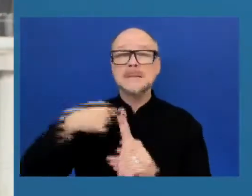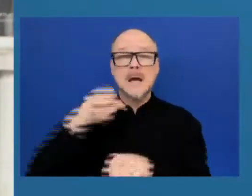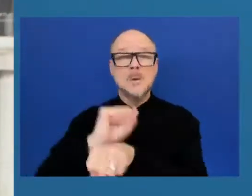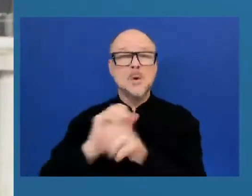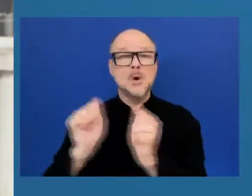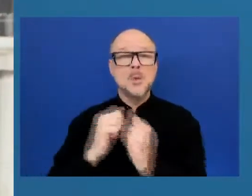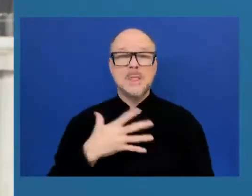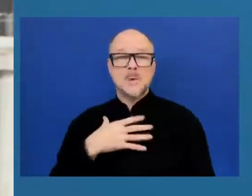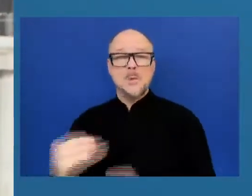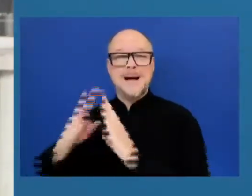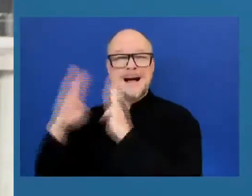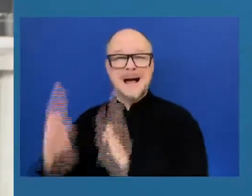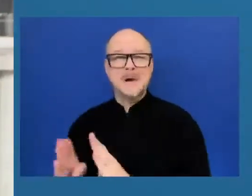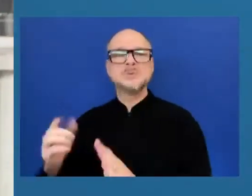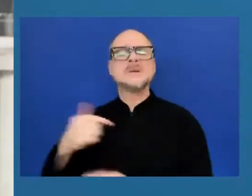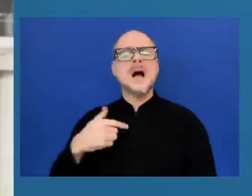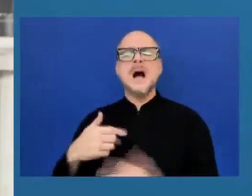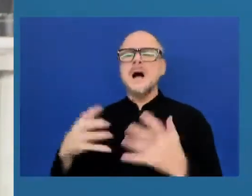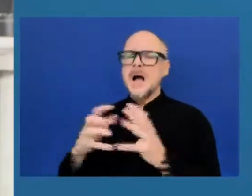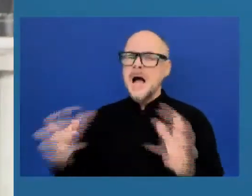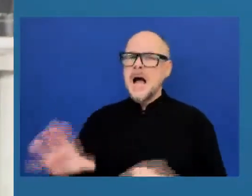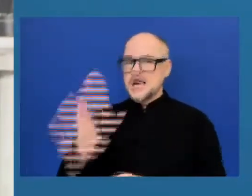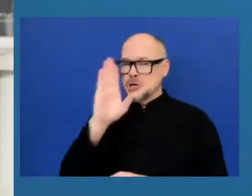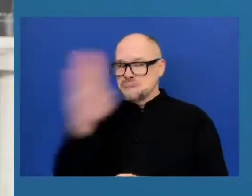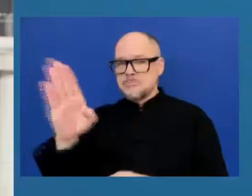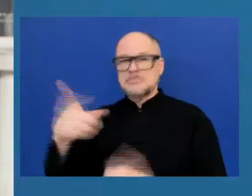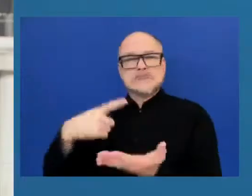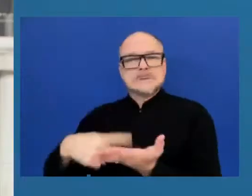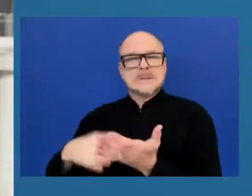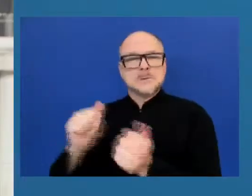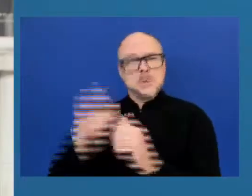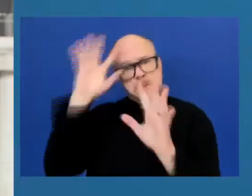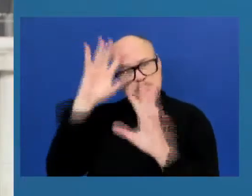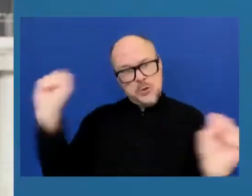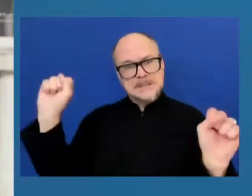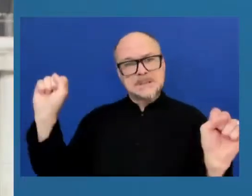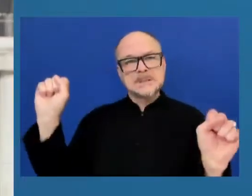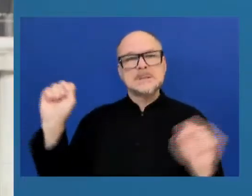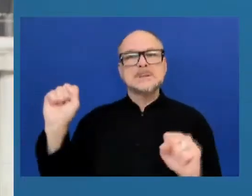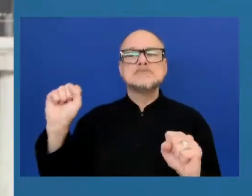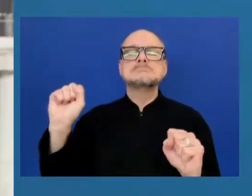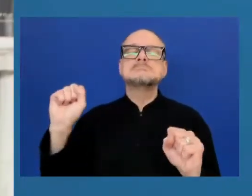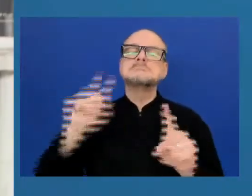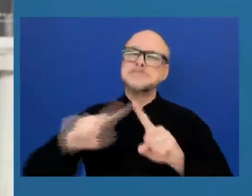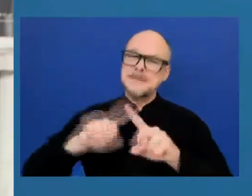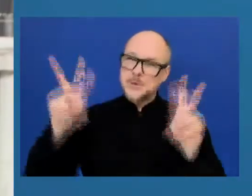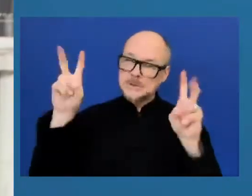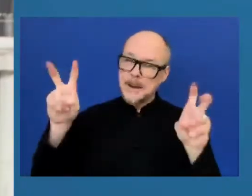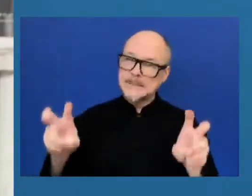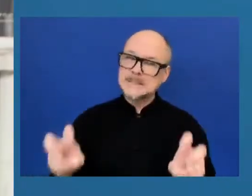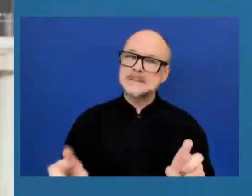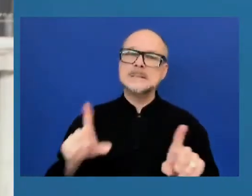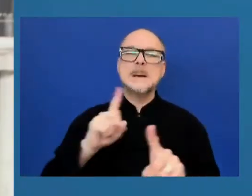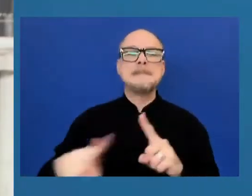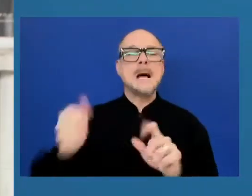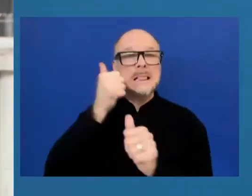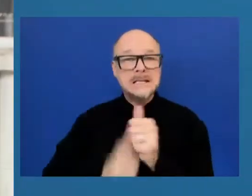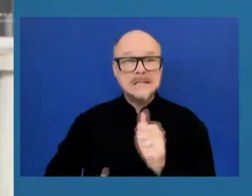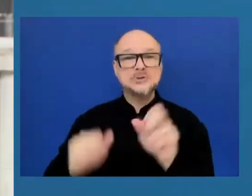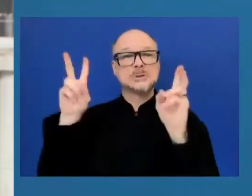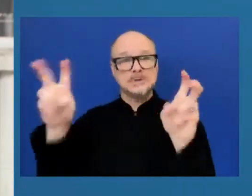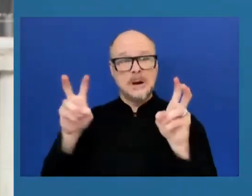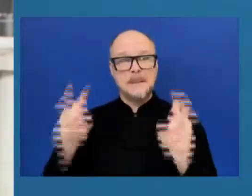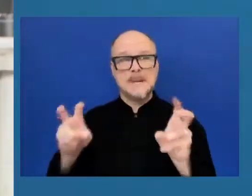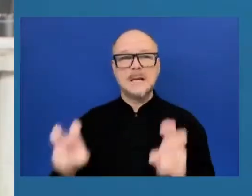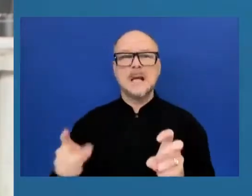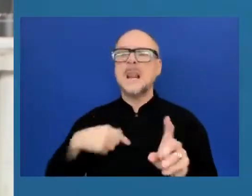very frank, interesting conversations with the president, all kinds of topics, but every single one of them, I've brought